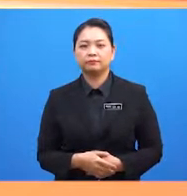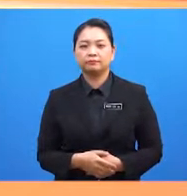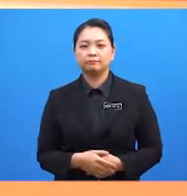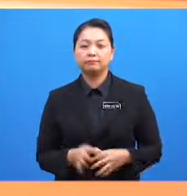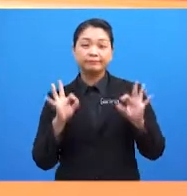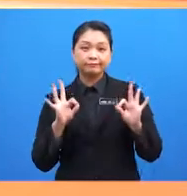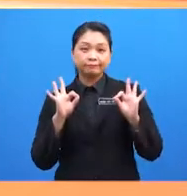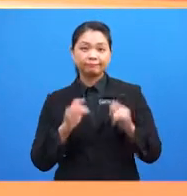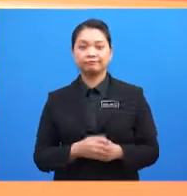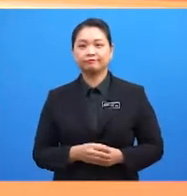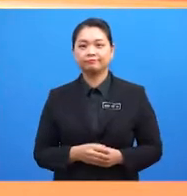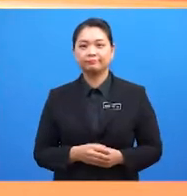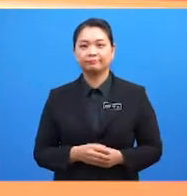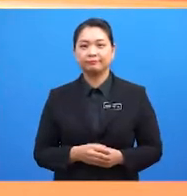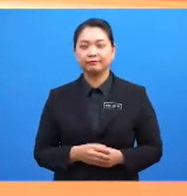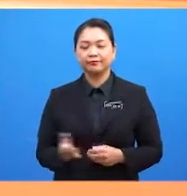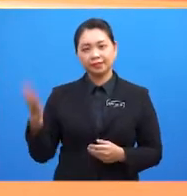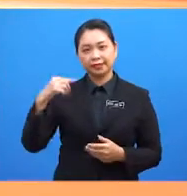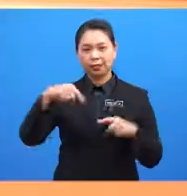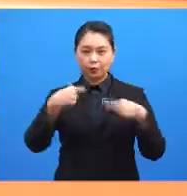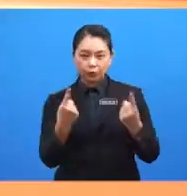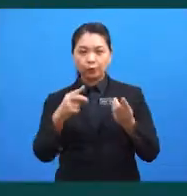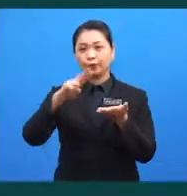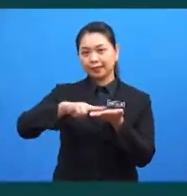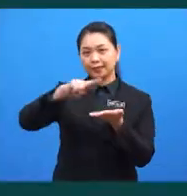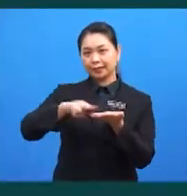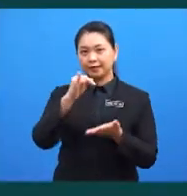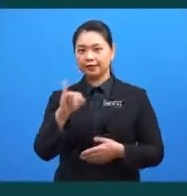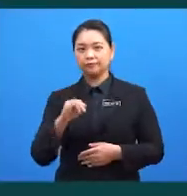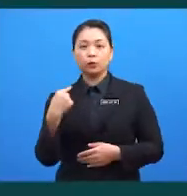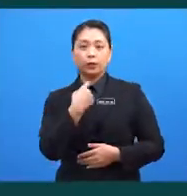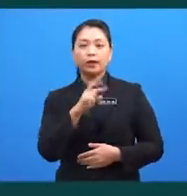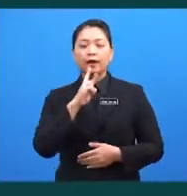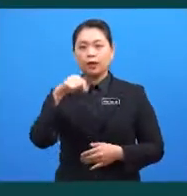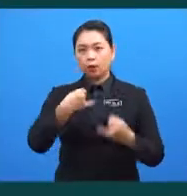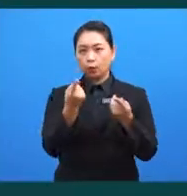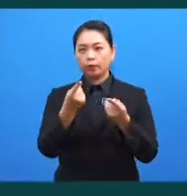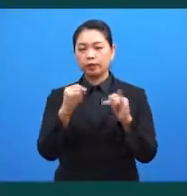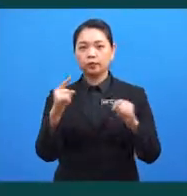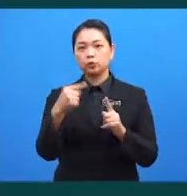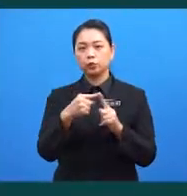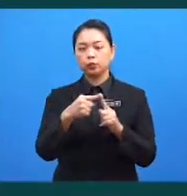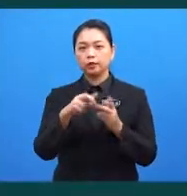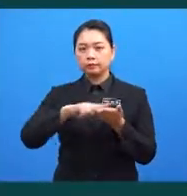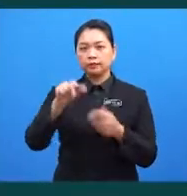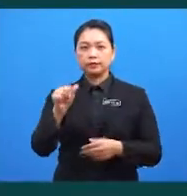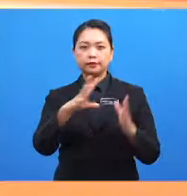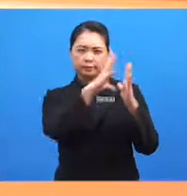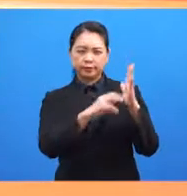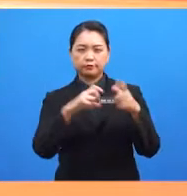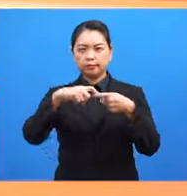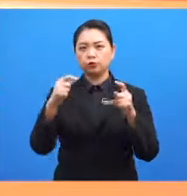Alright, let's go into our reading task. We are going to read a text related to